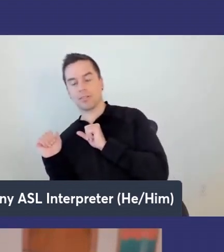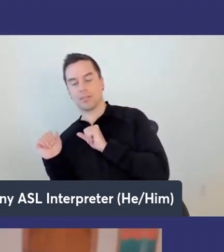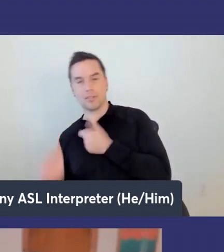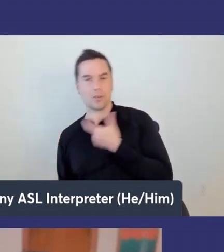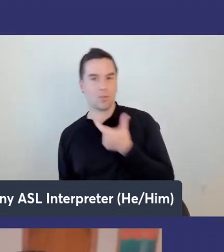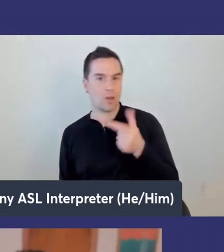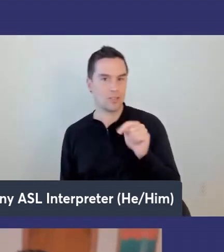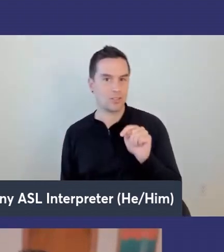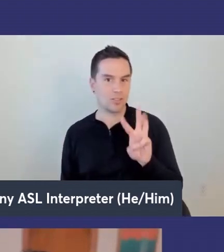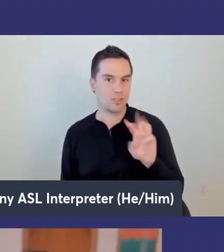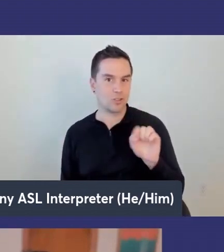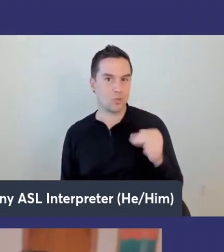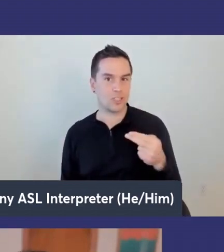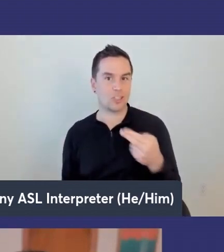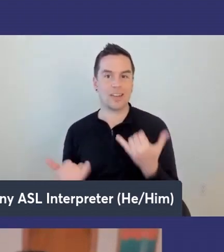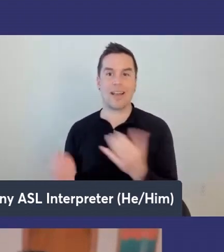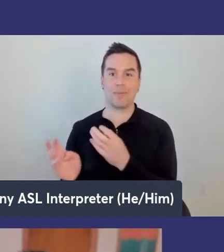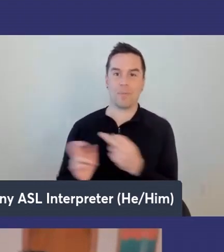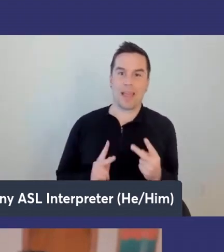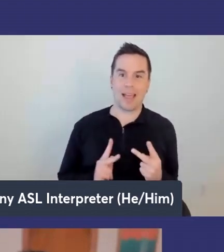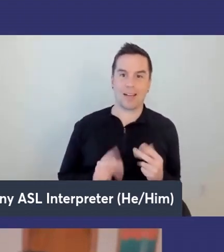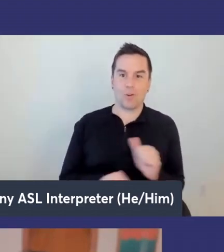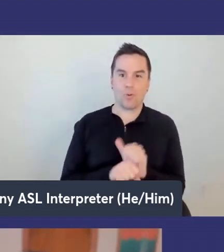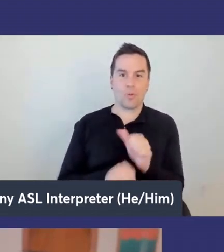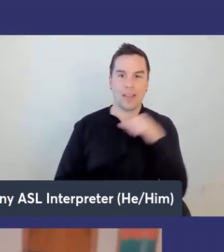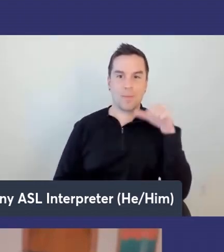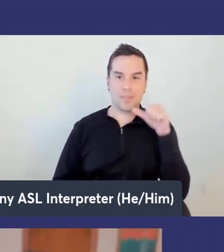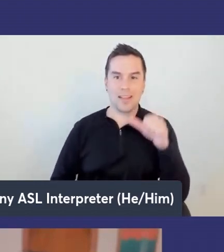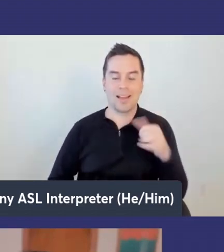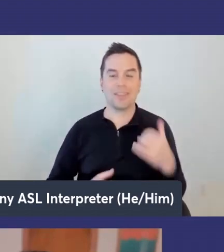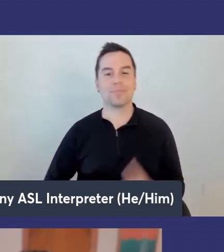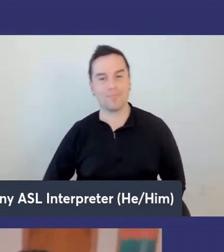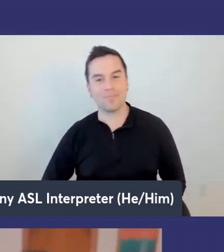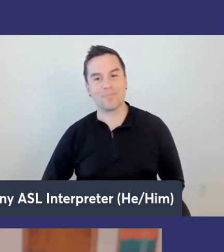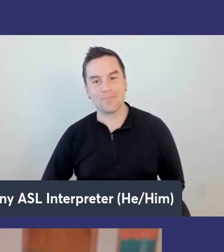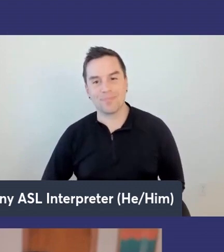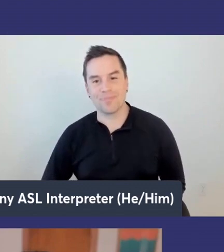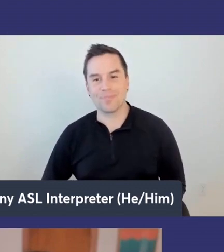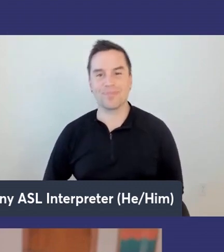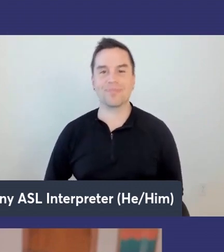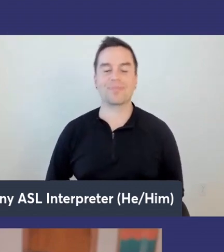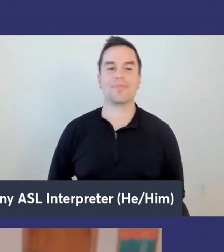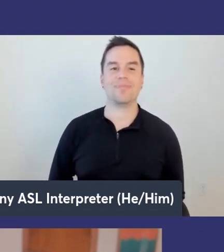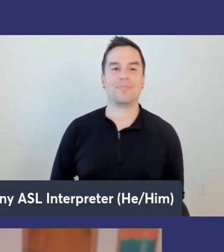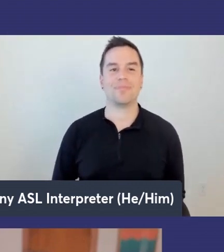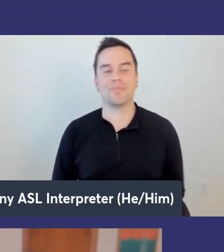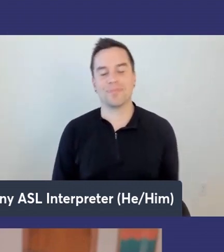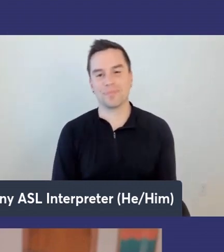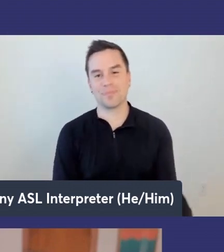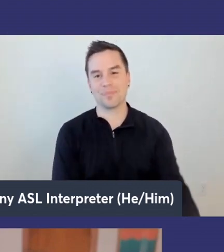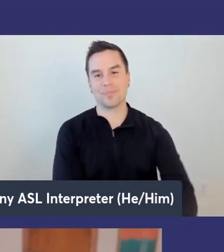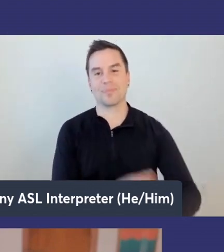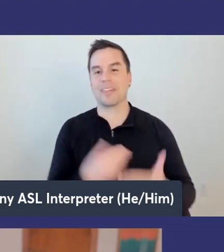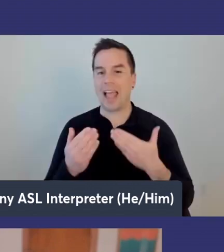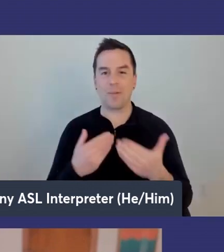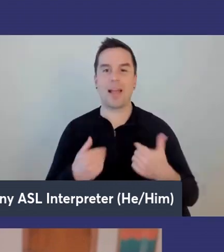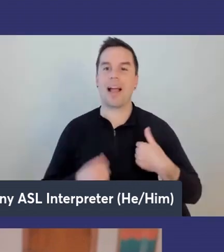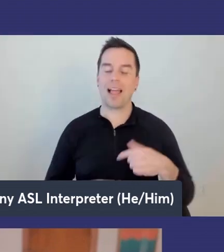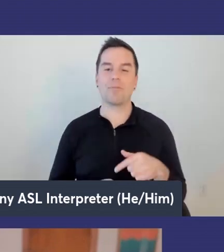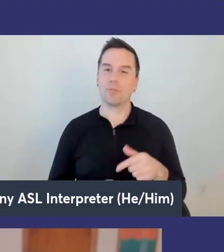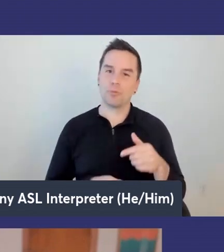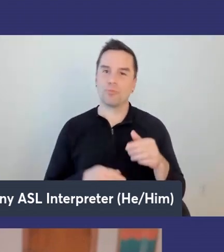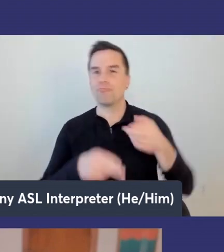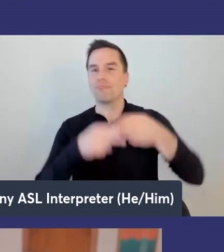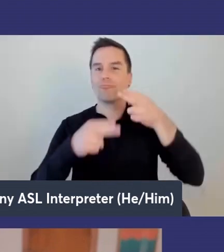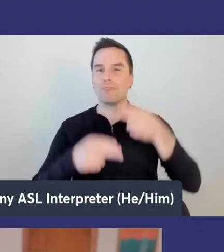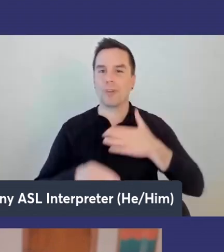back, and now you all get the pleasure of working with Richard. Anyway, I have to shout out my buddy Richard because you all came on.